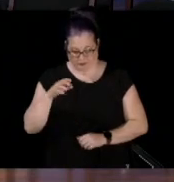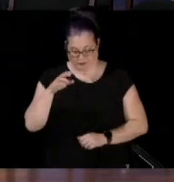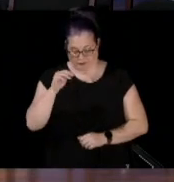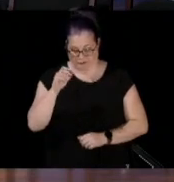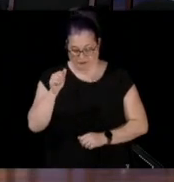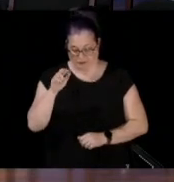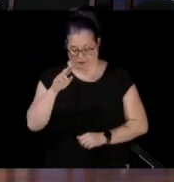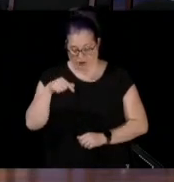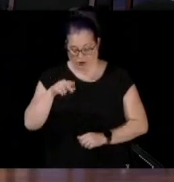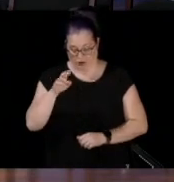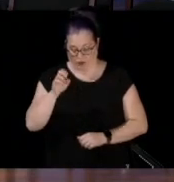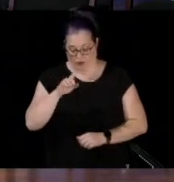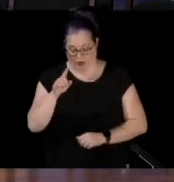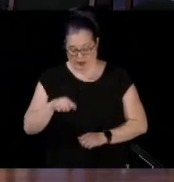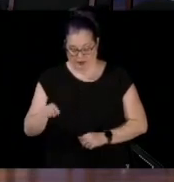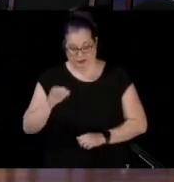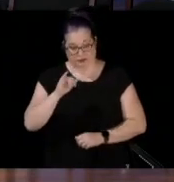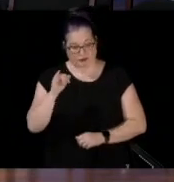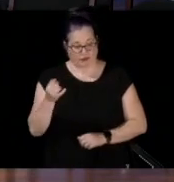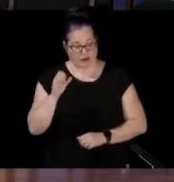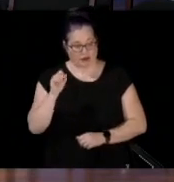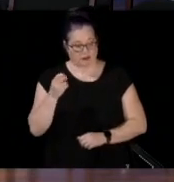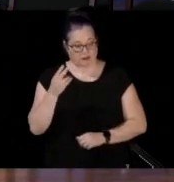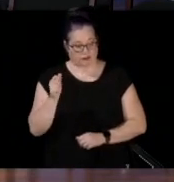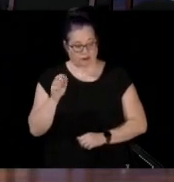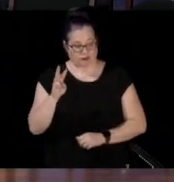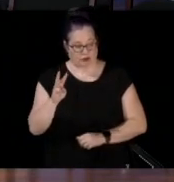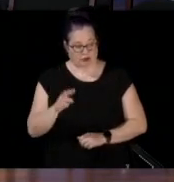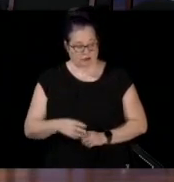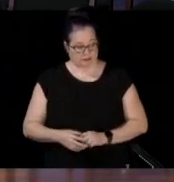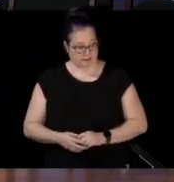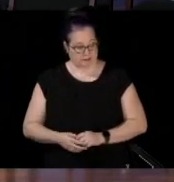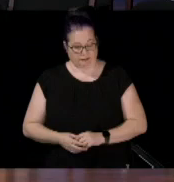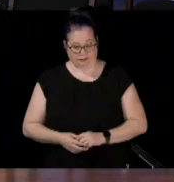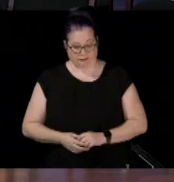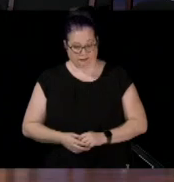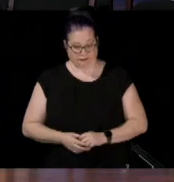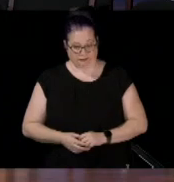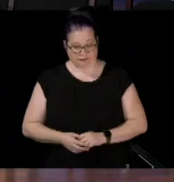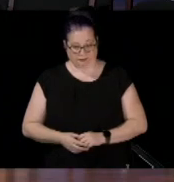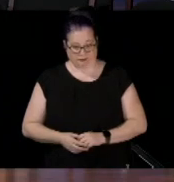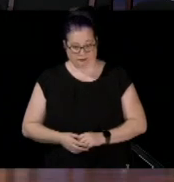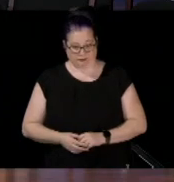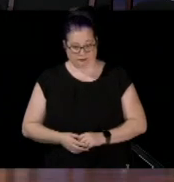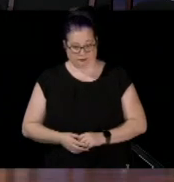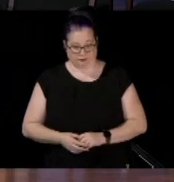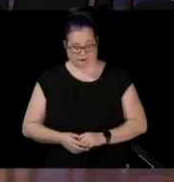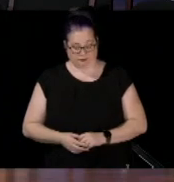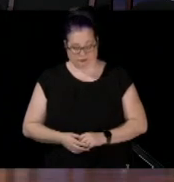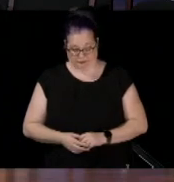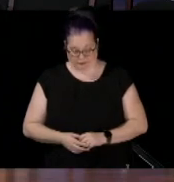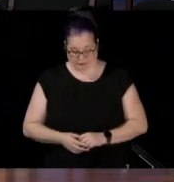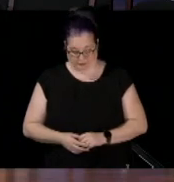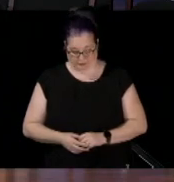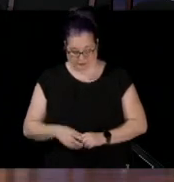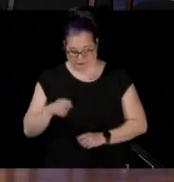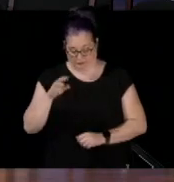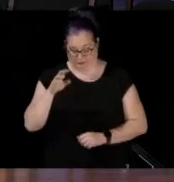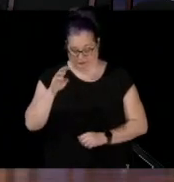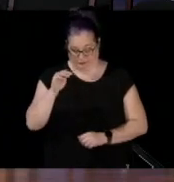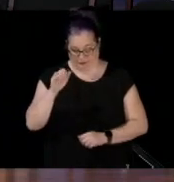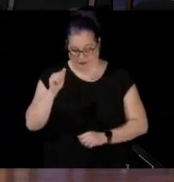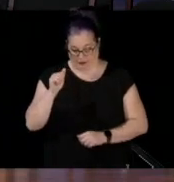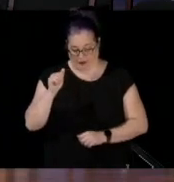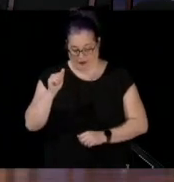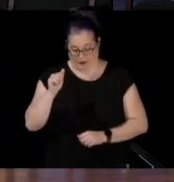Marquez Javon Shaw. Yeah. Mackie